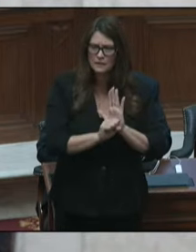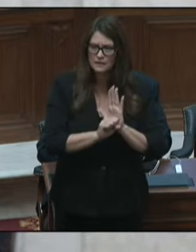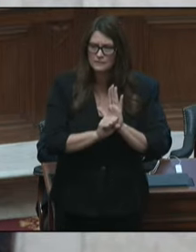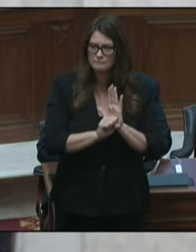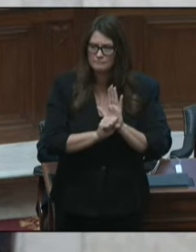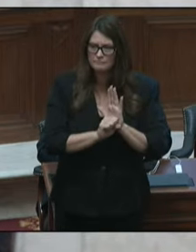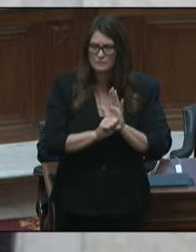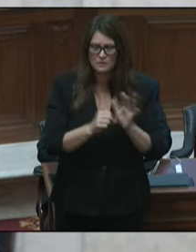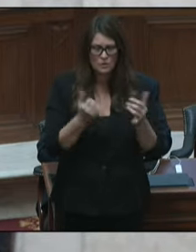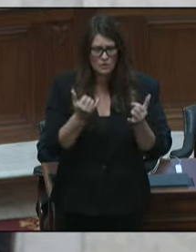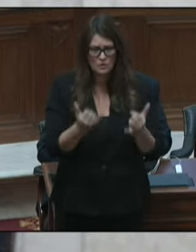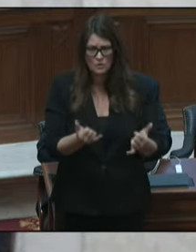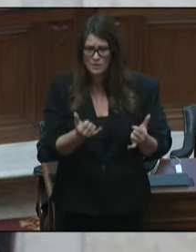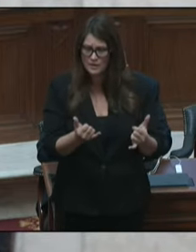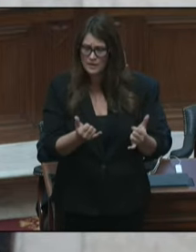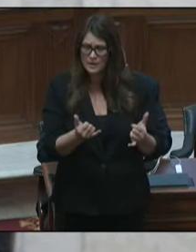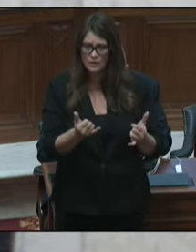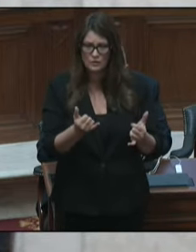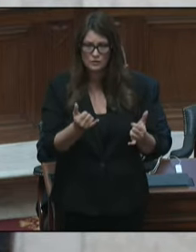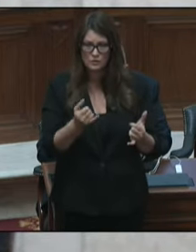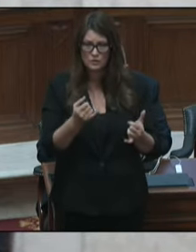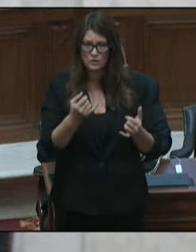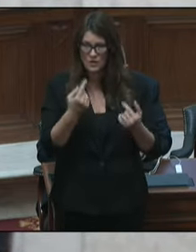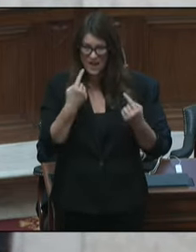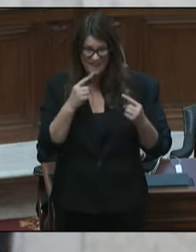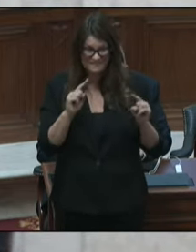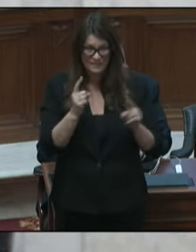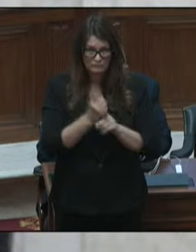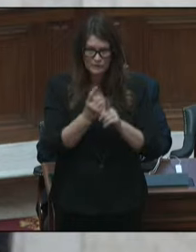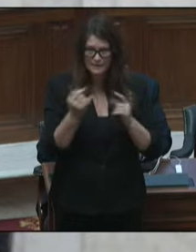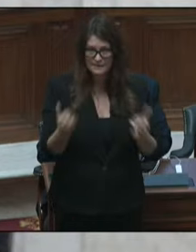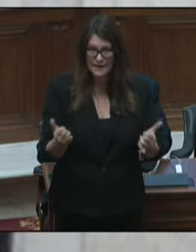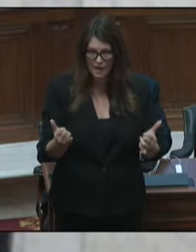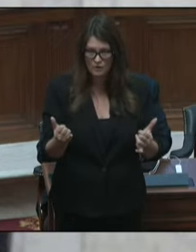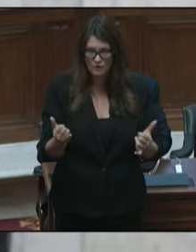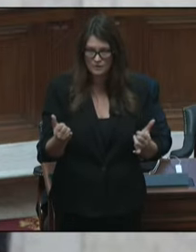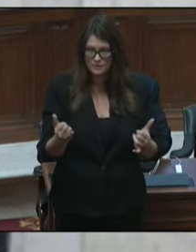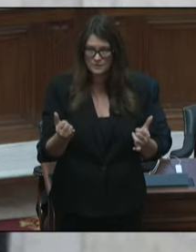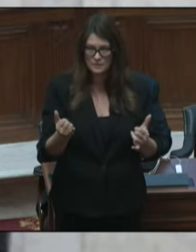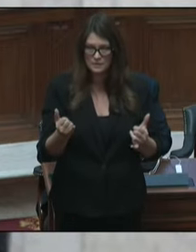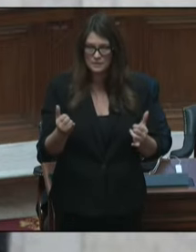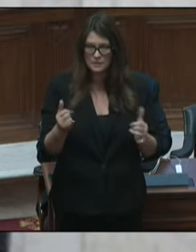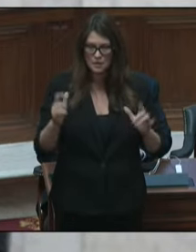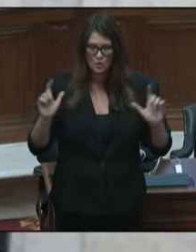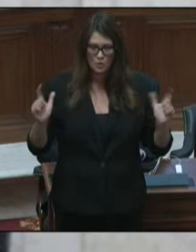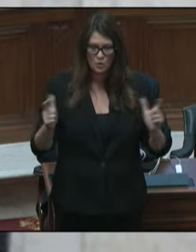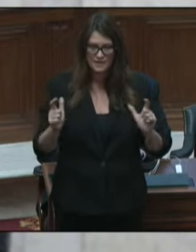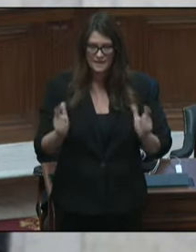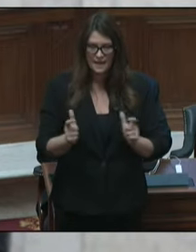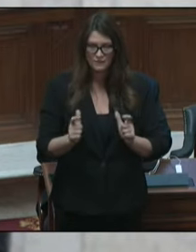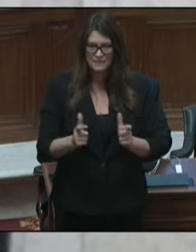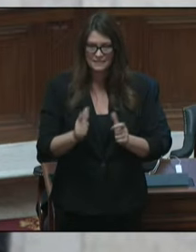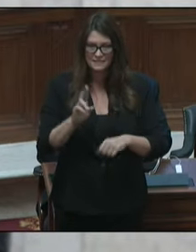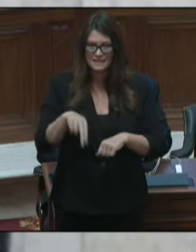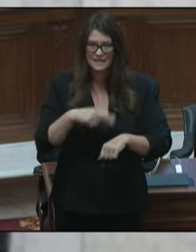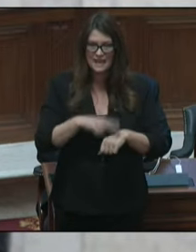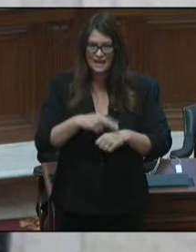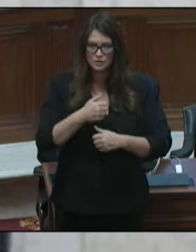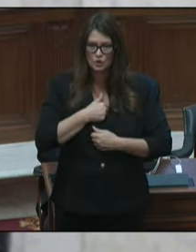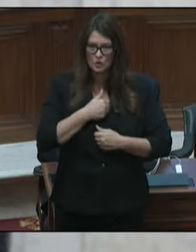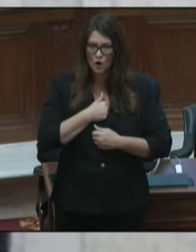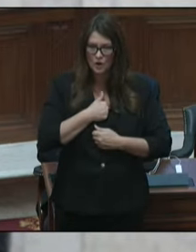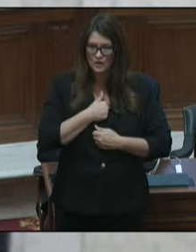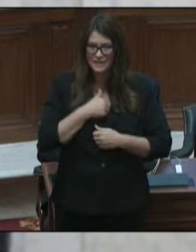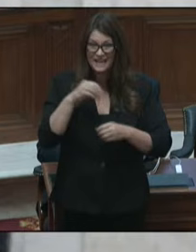know, we are effective as we speak, downsizing the National Guard in our